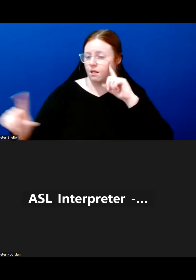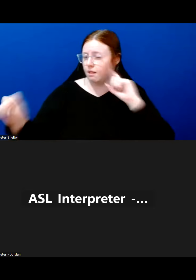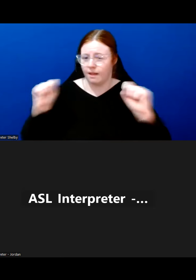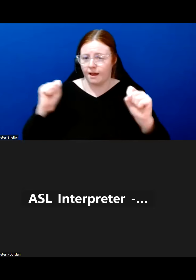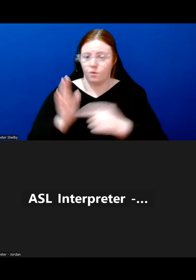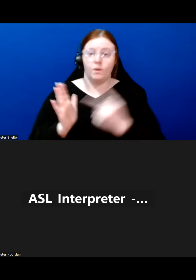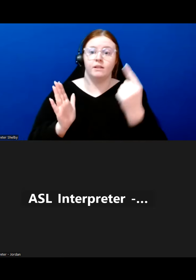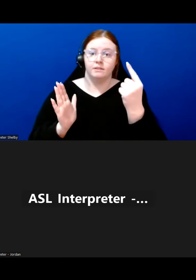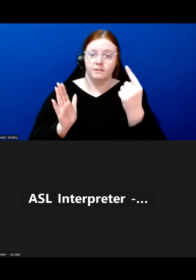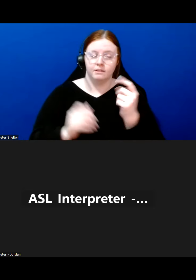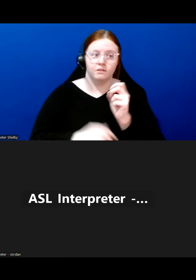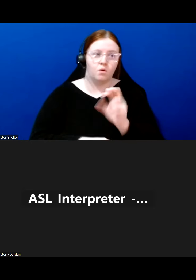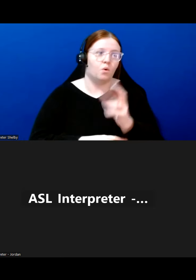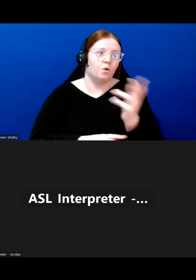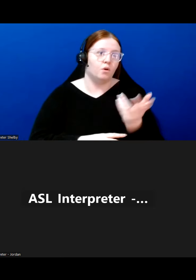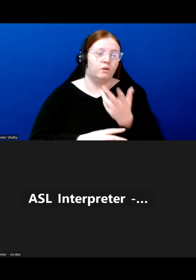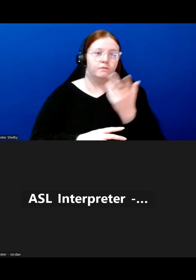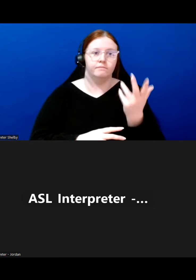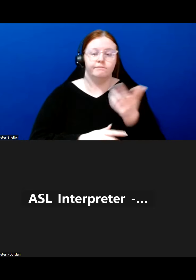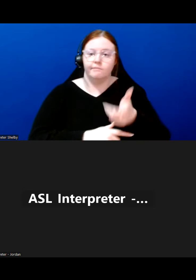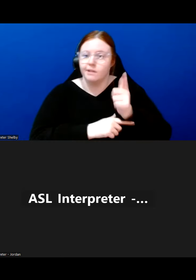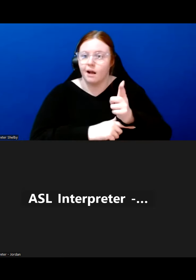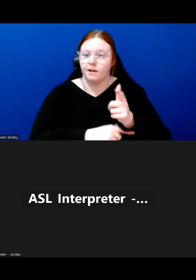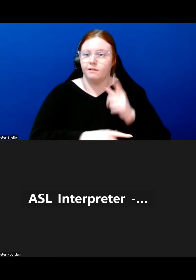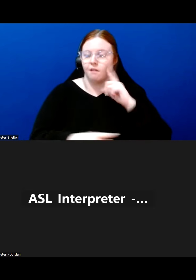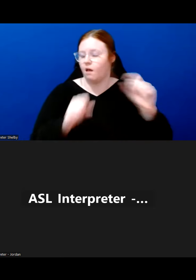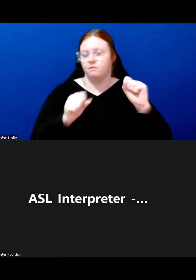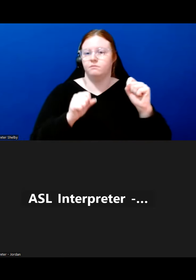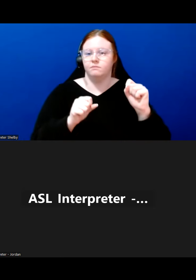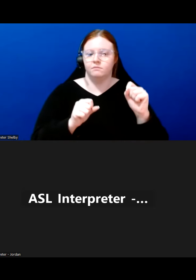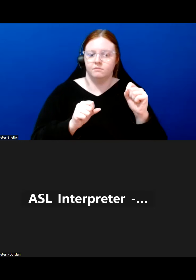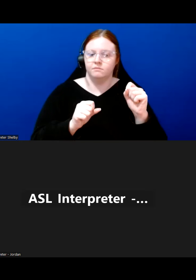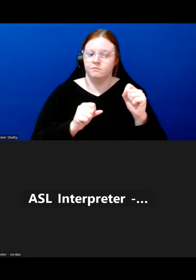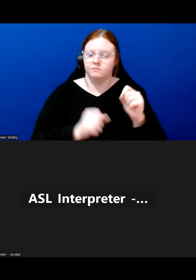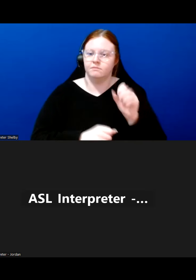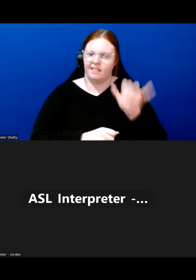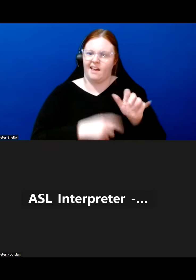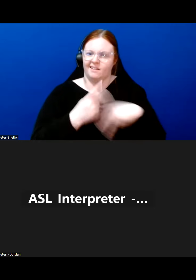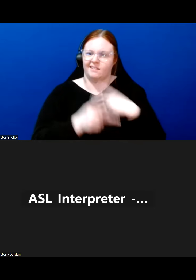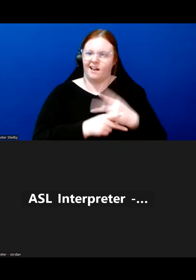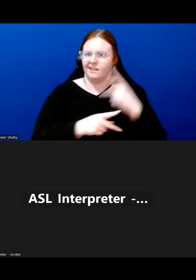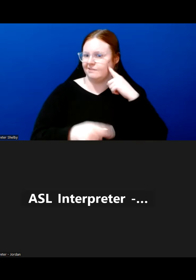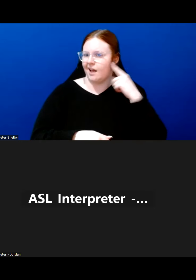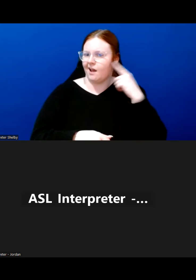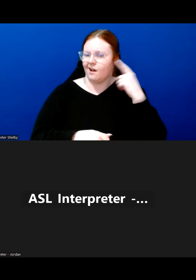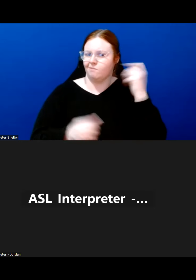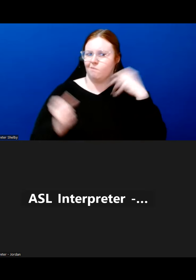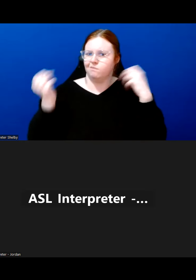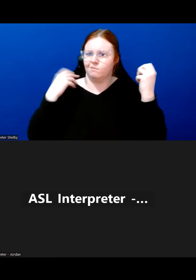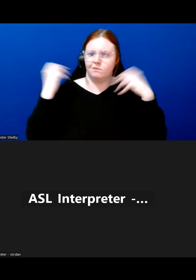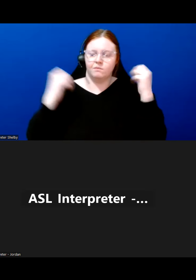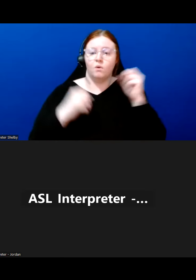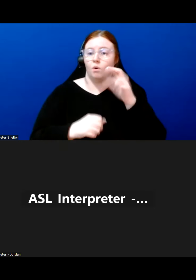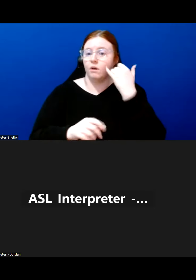yes, say an explosion or firearms use, anything like that. Noise exposure as a whole, or say somebody